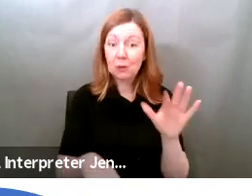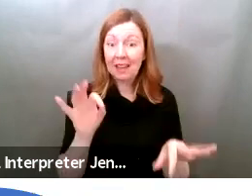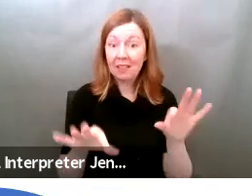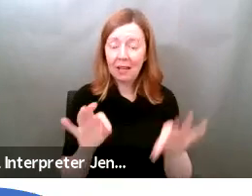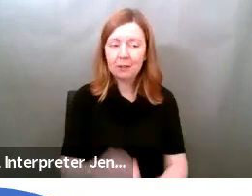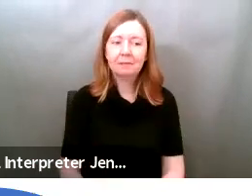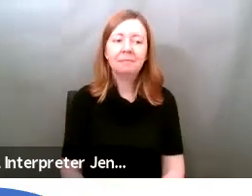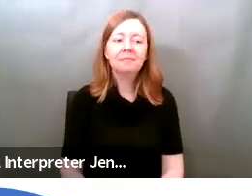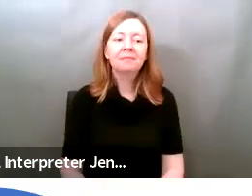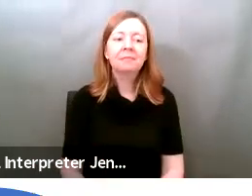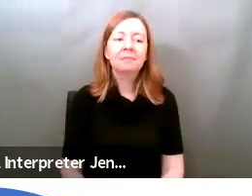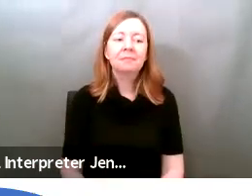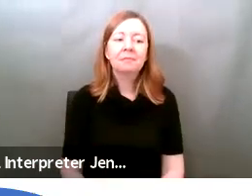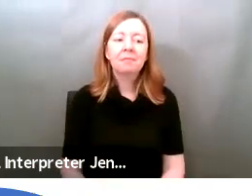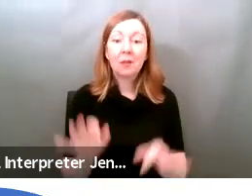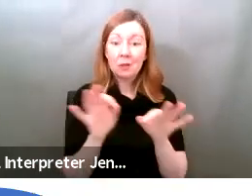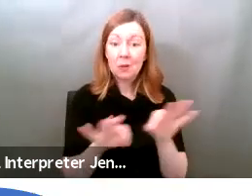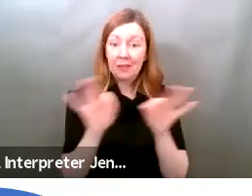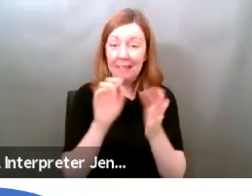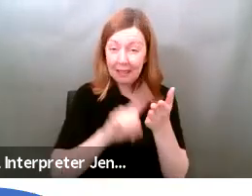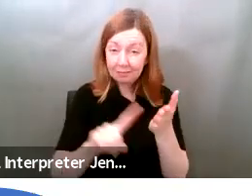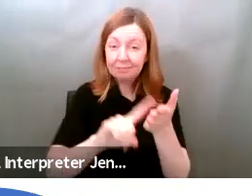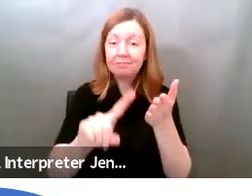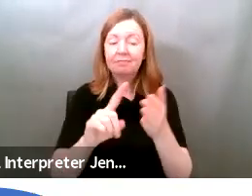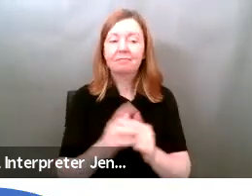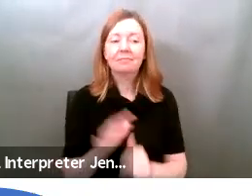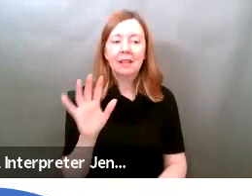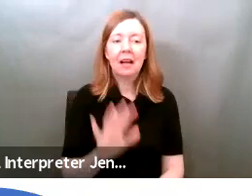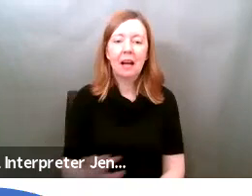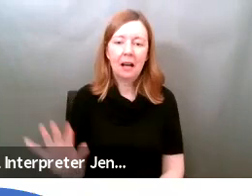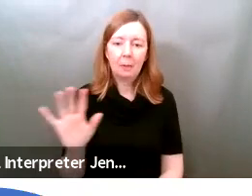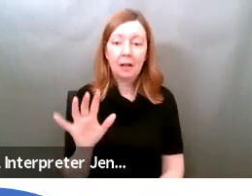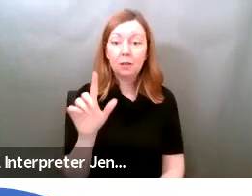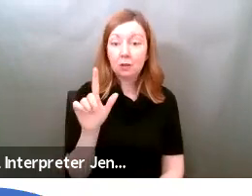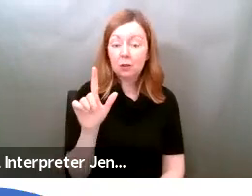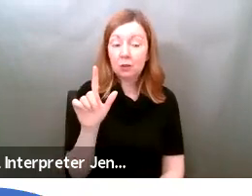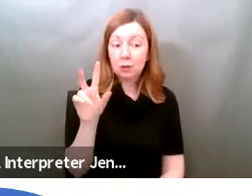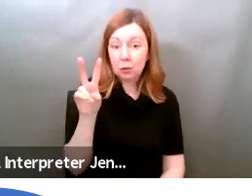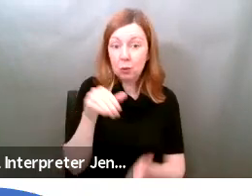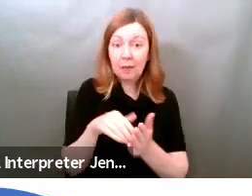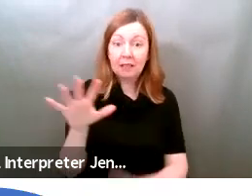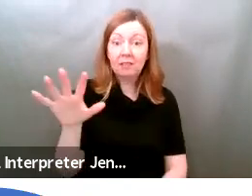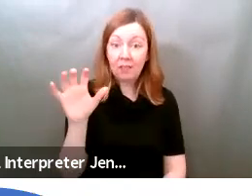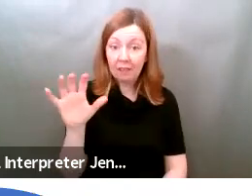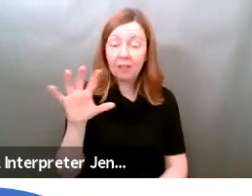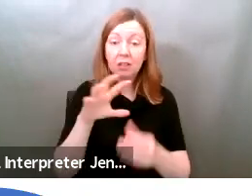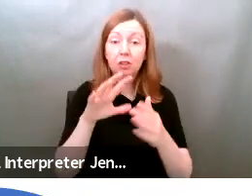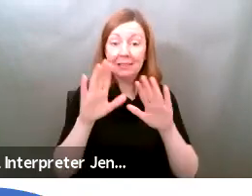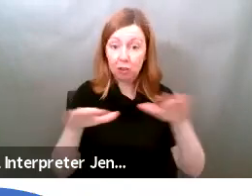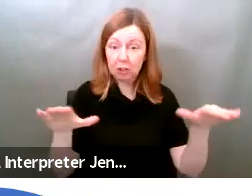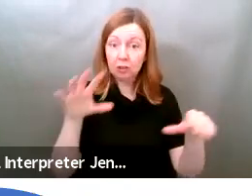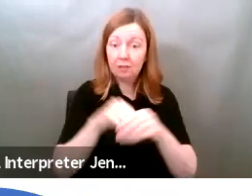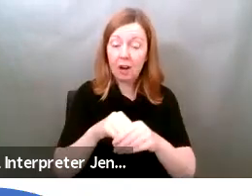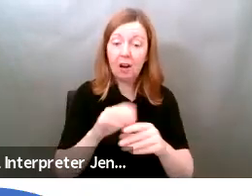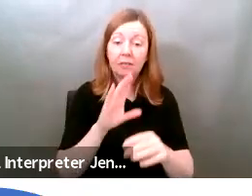So in the key study, there were about 2,500 children involved between the ages